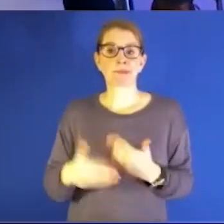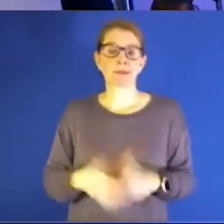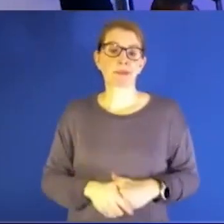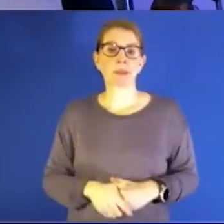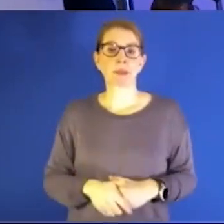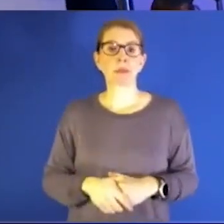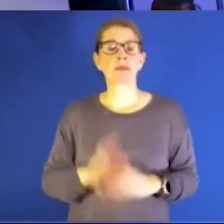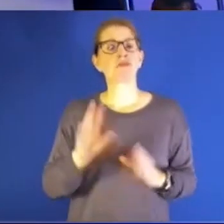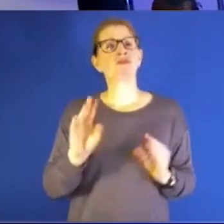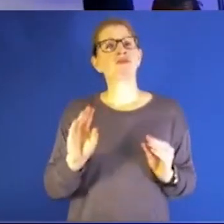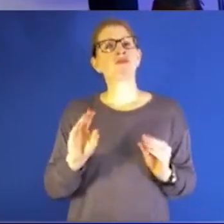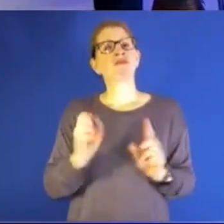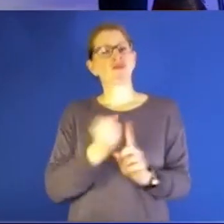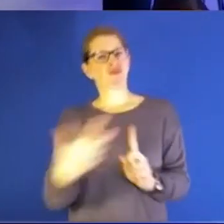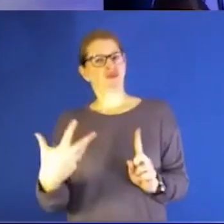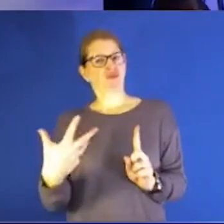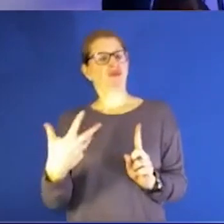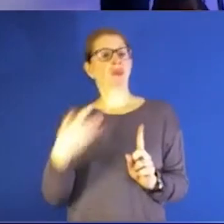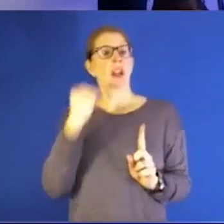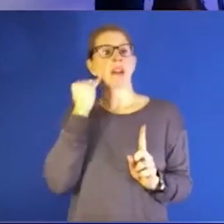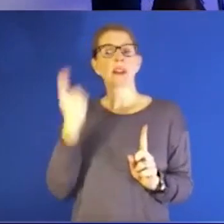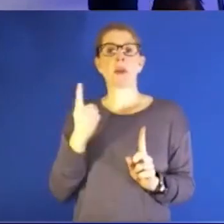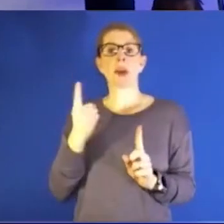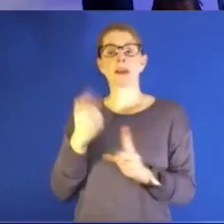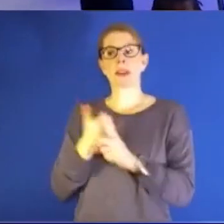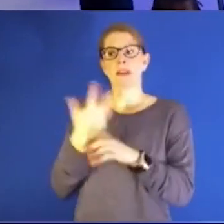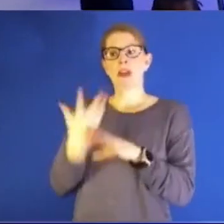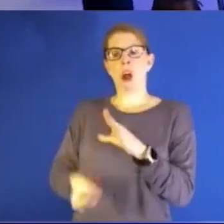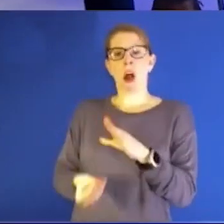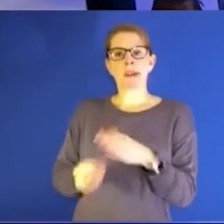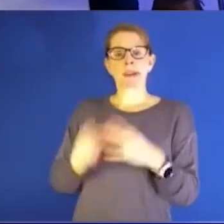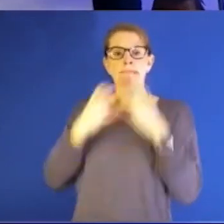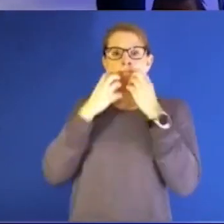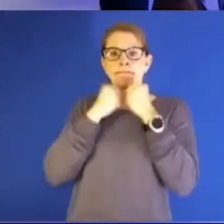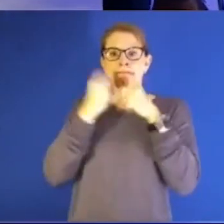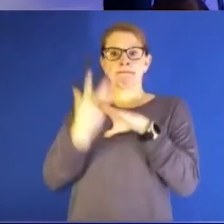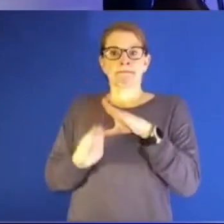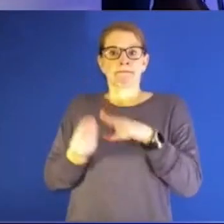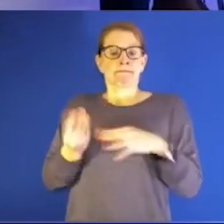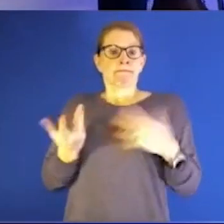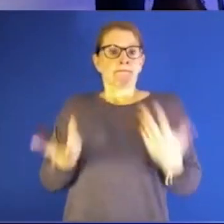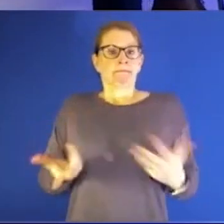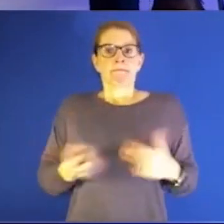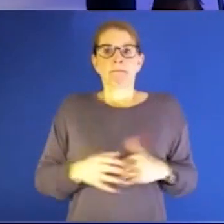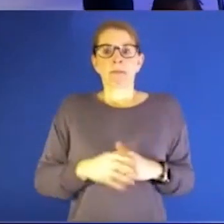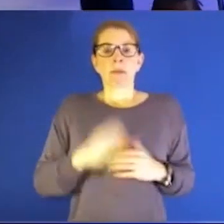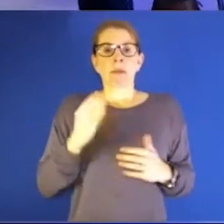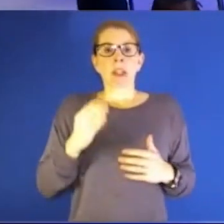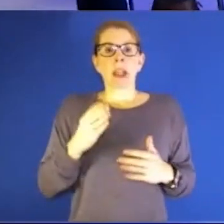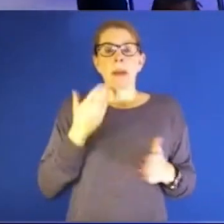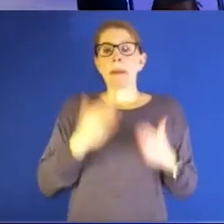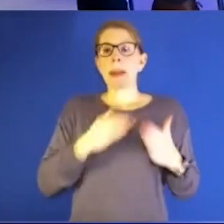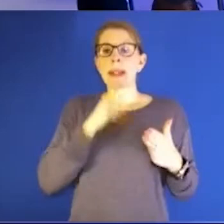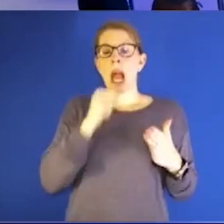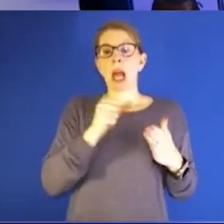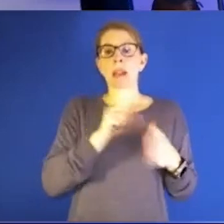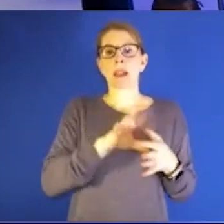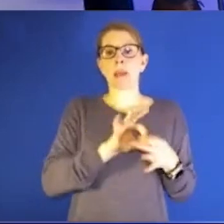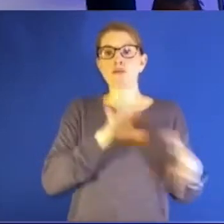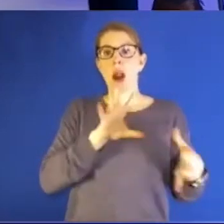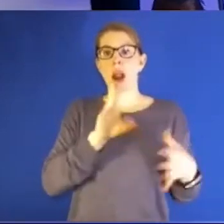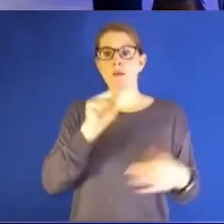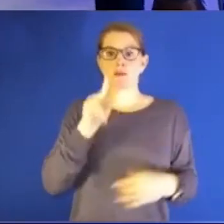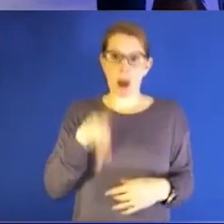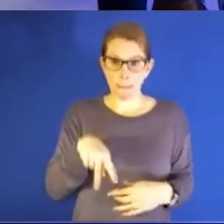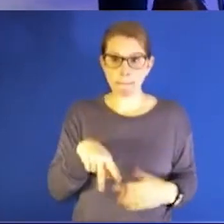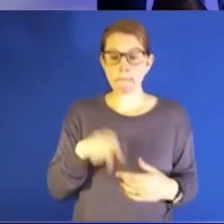bit on that. When somebody has a loss of different types of losses, I mean, not just a romantic loss, but different types of heartache and loss